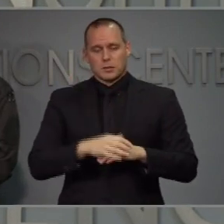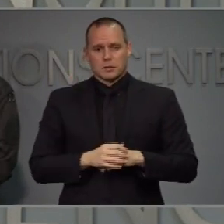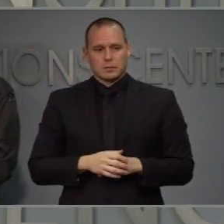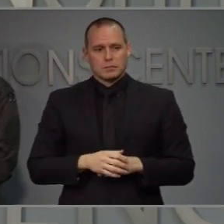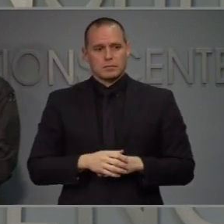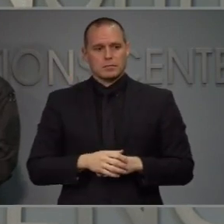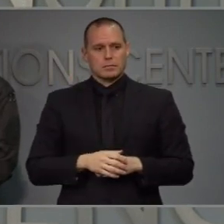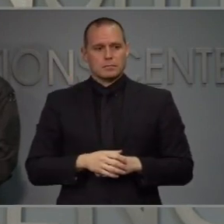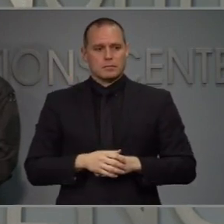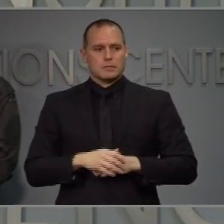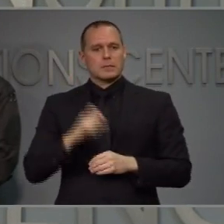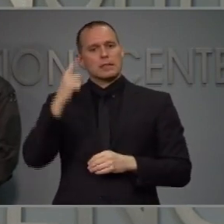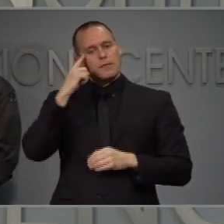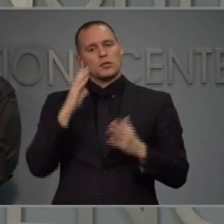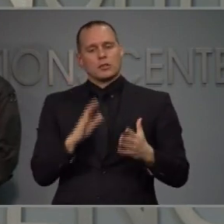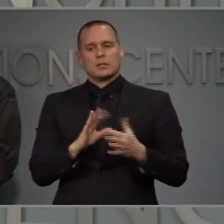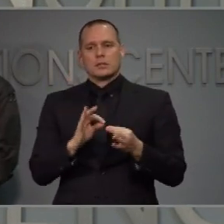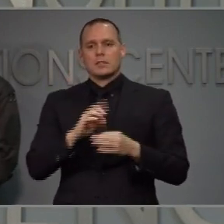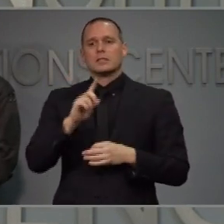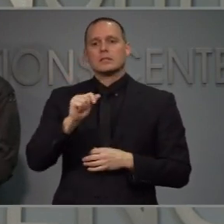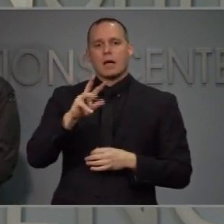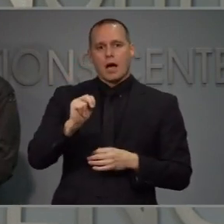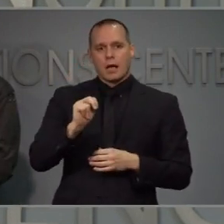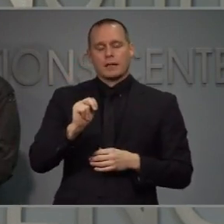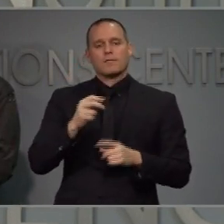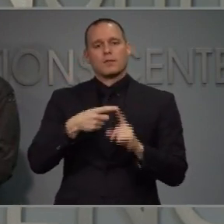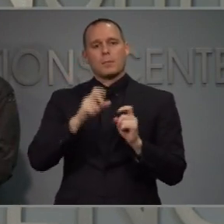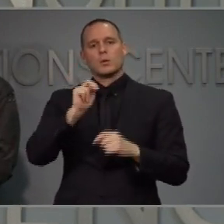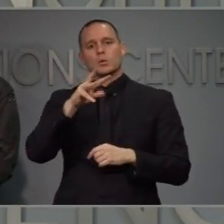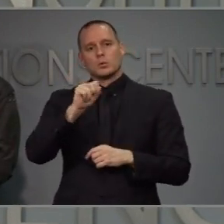Dawn Vaughn, News and Observer.